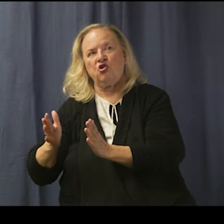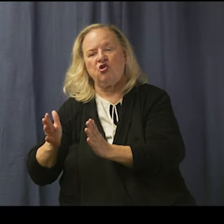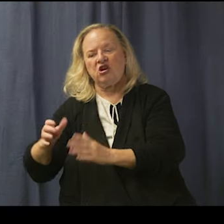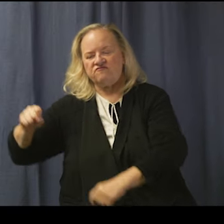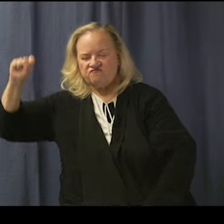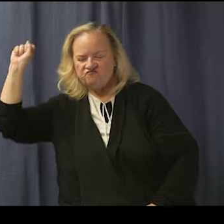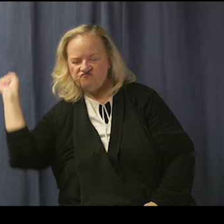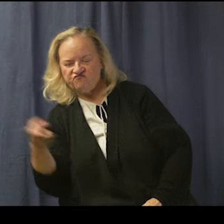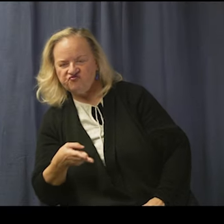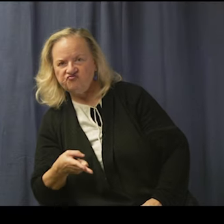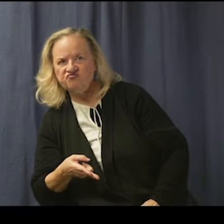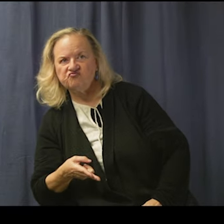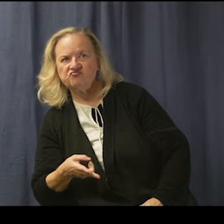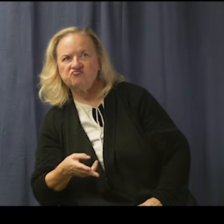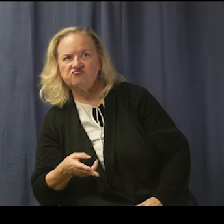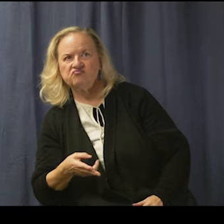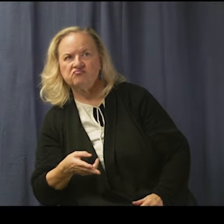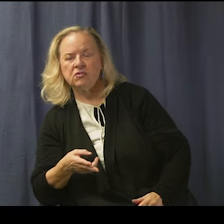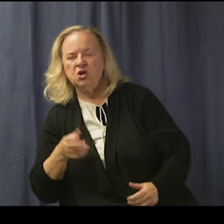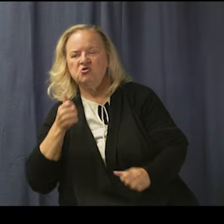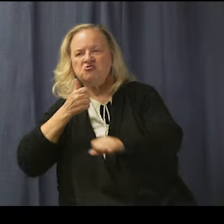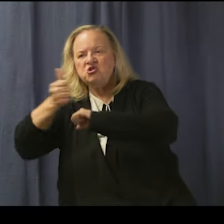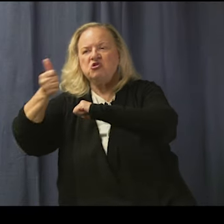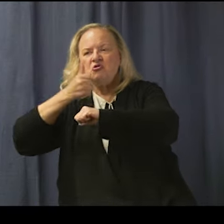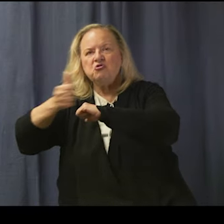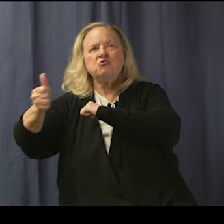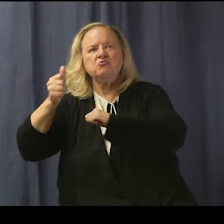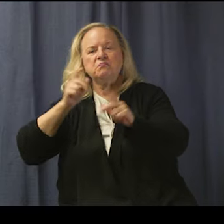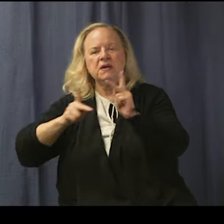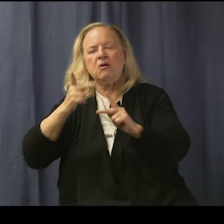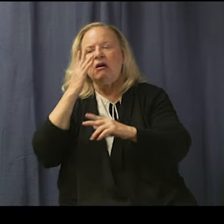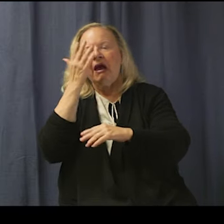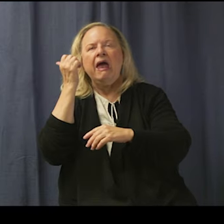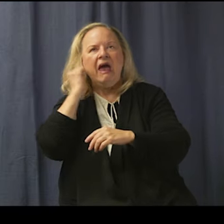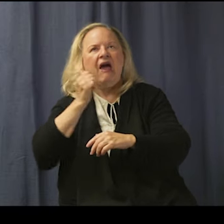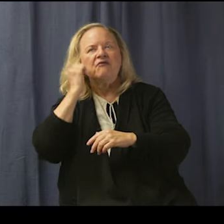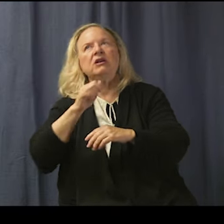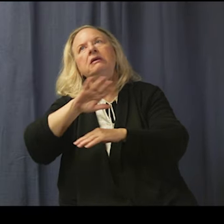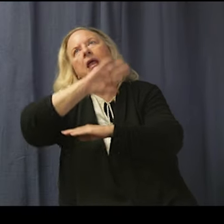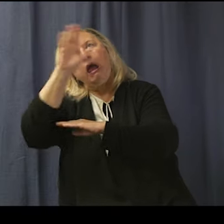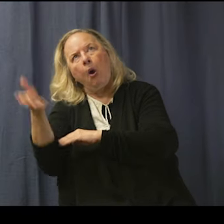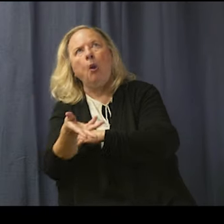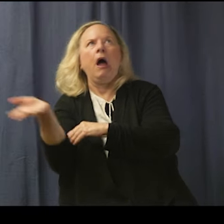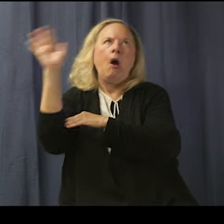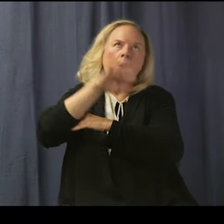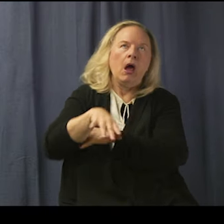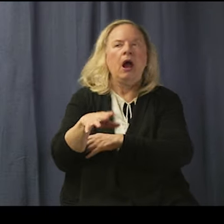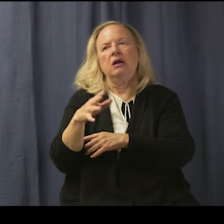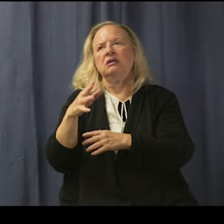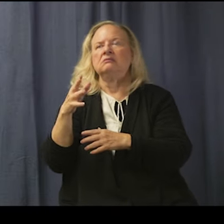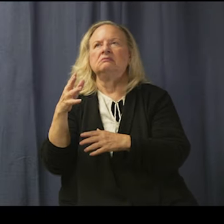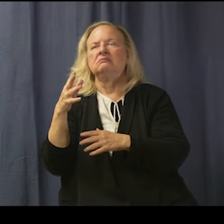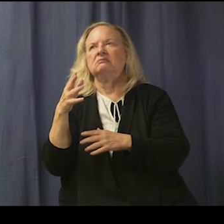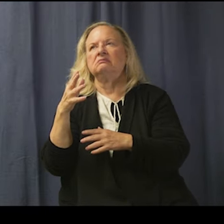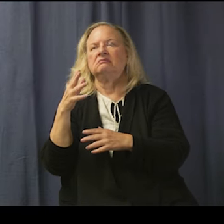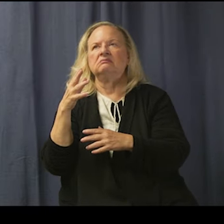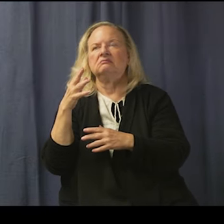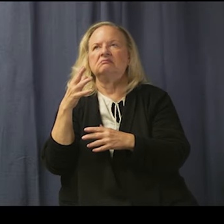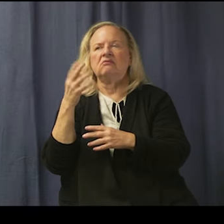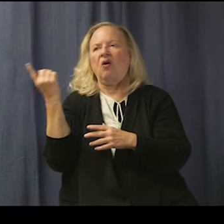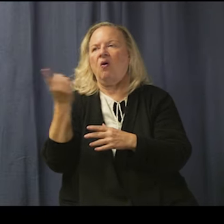cast down, which accused them before our God. Day and night. Well, you know what's